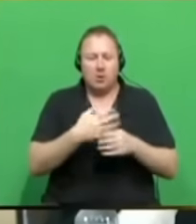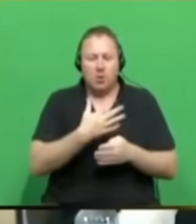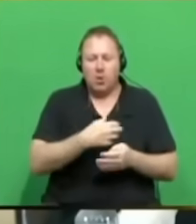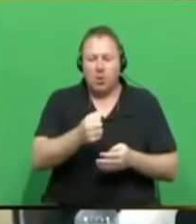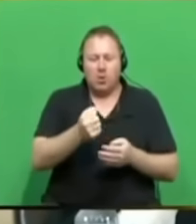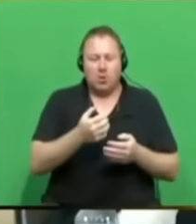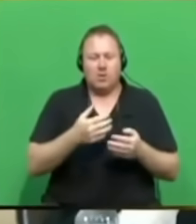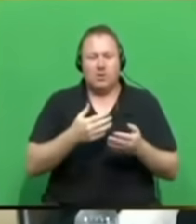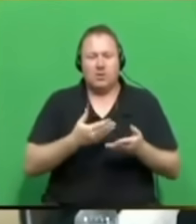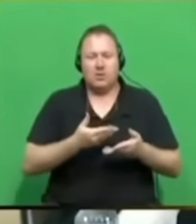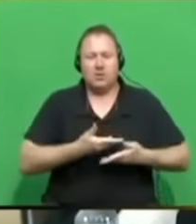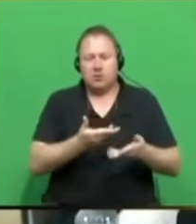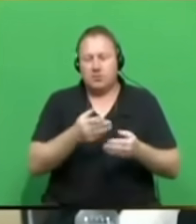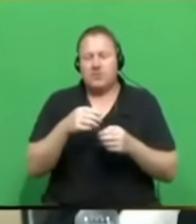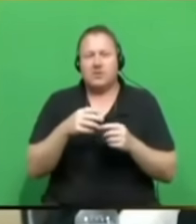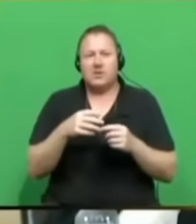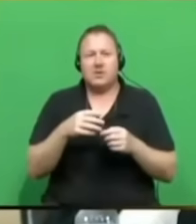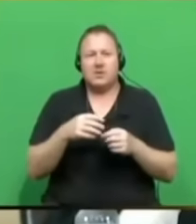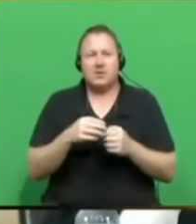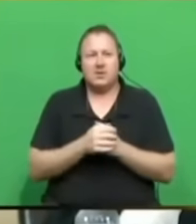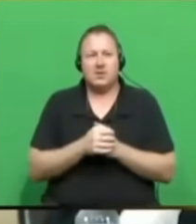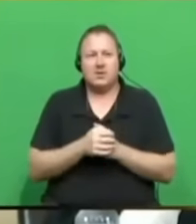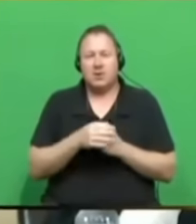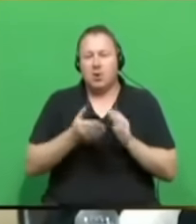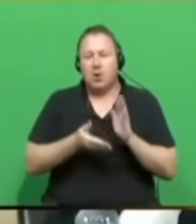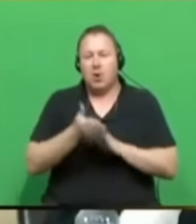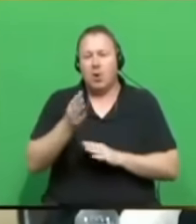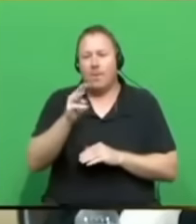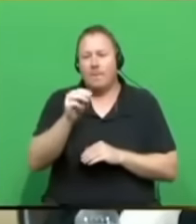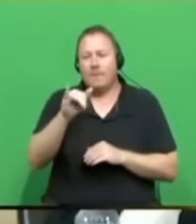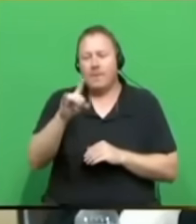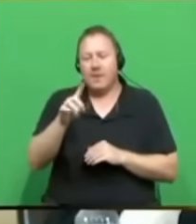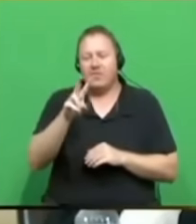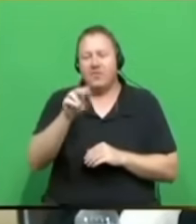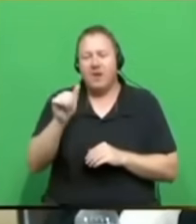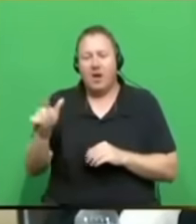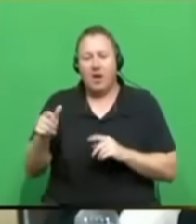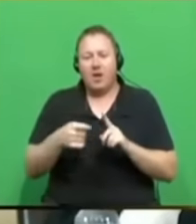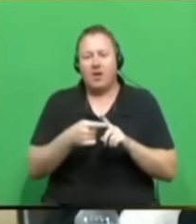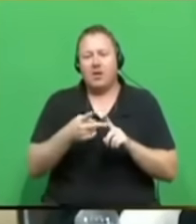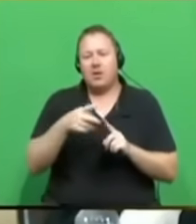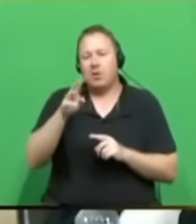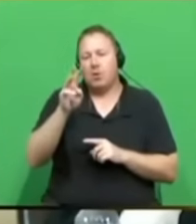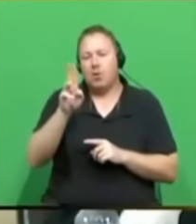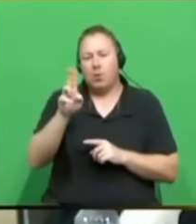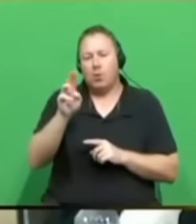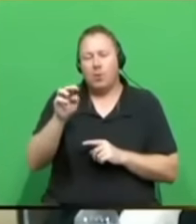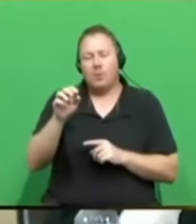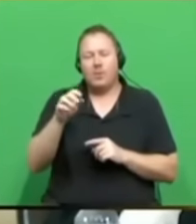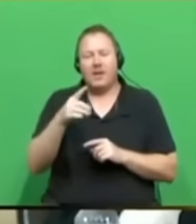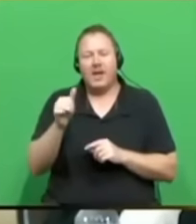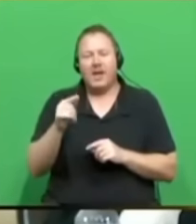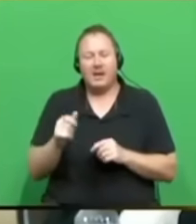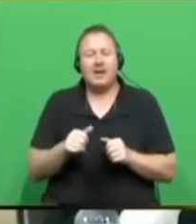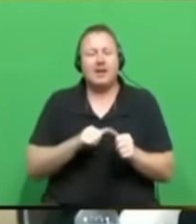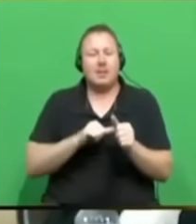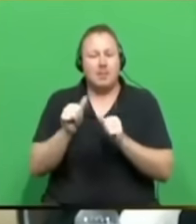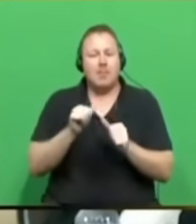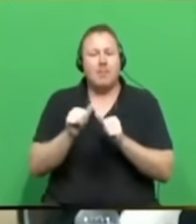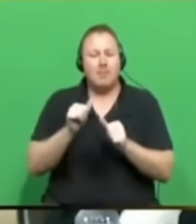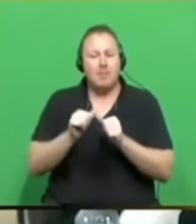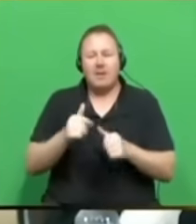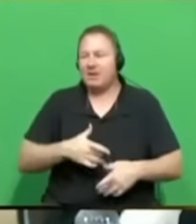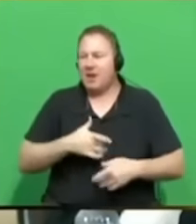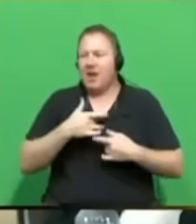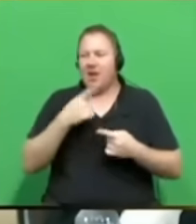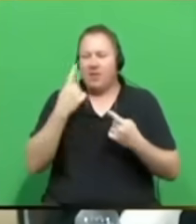refuse removal. So if you go to Midval or Umgeni, life is generally better for residents under a DA